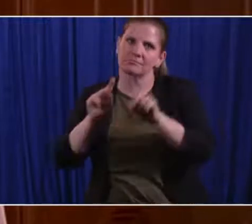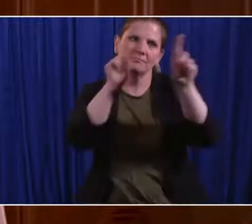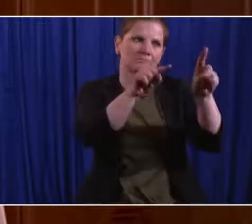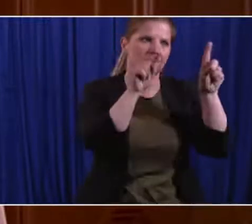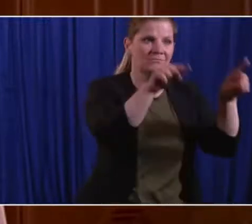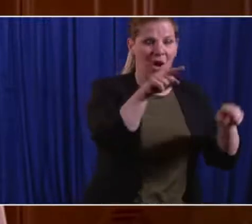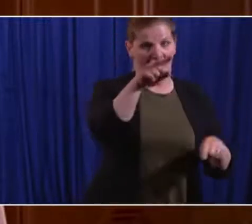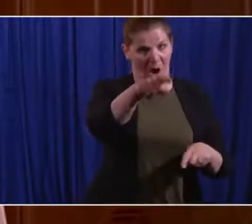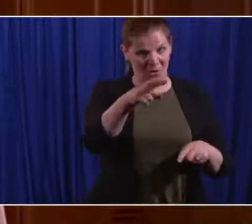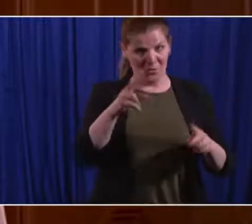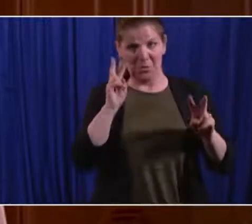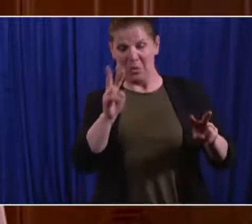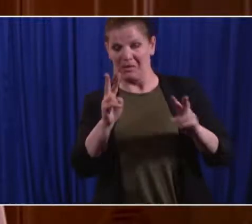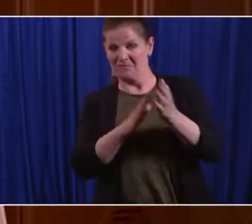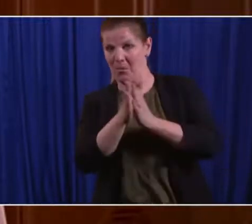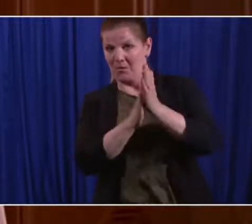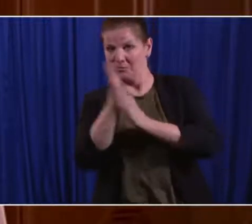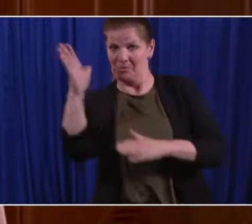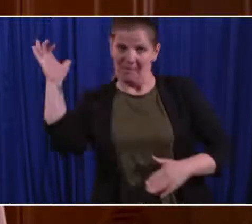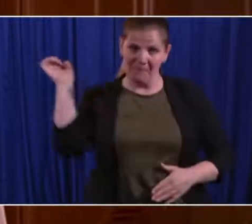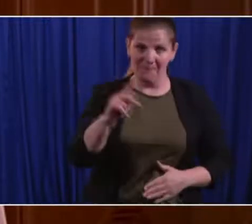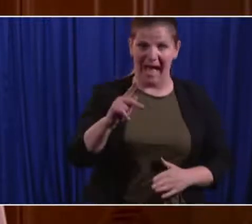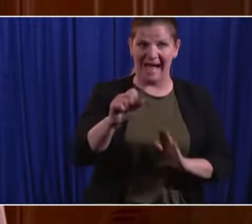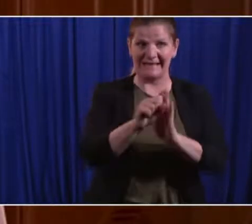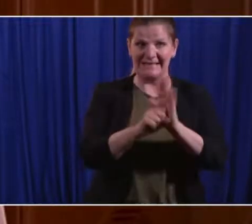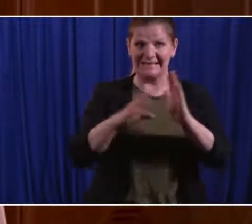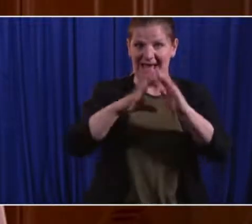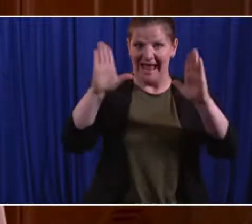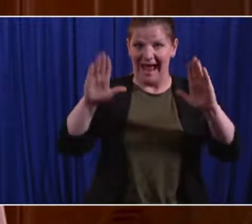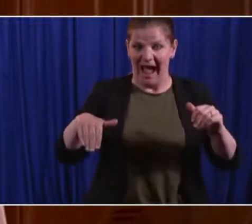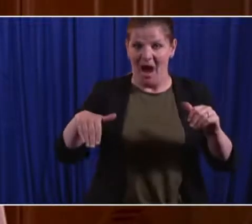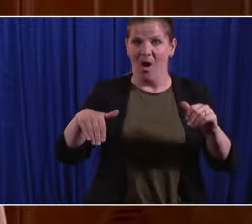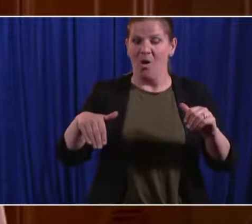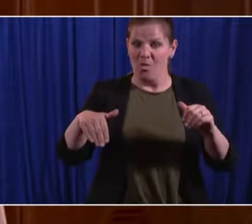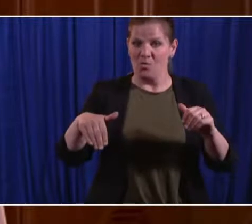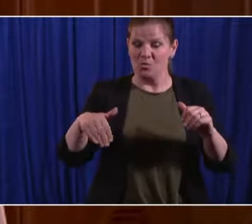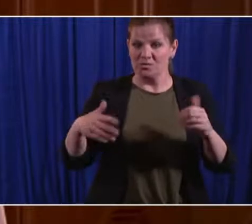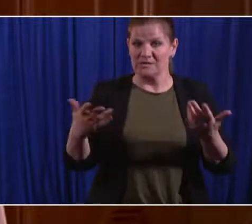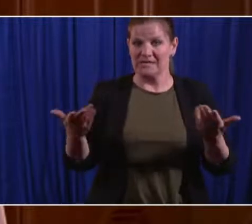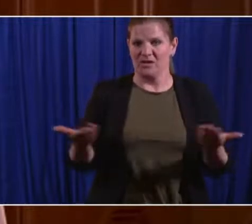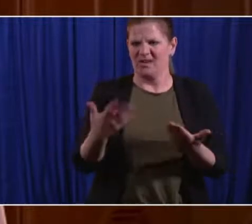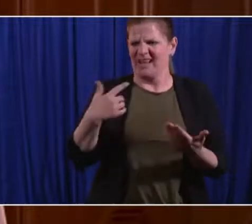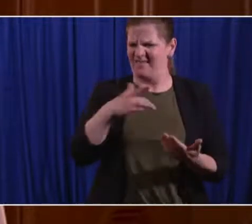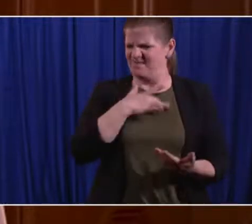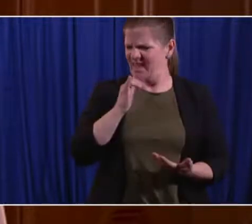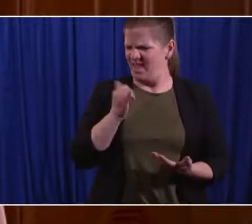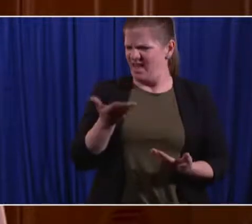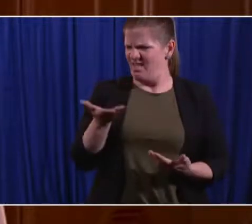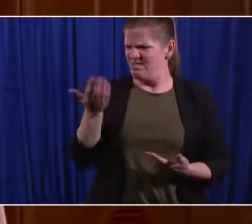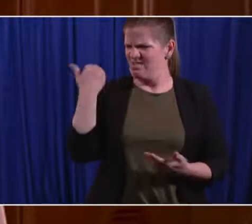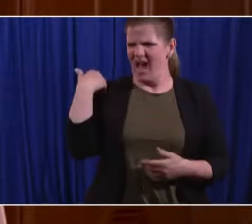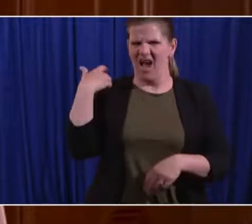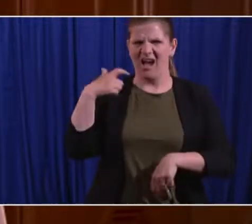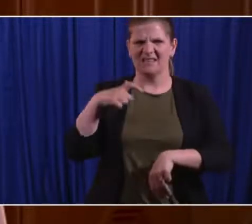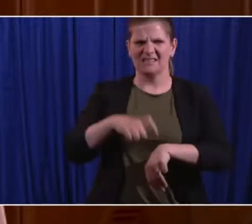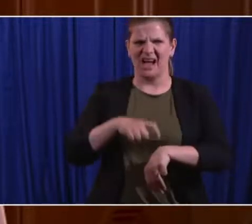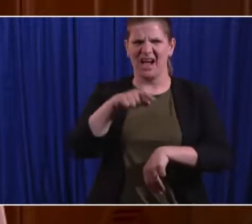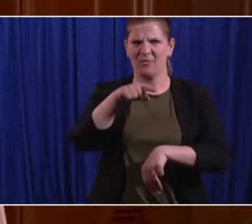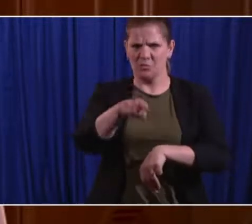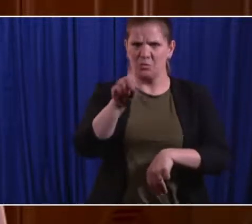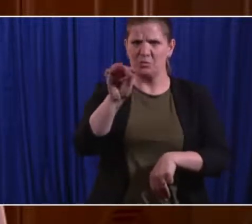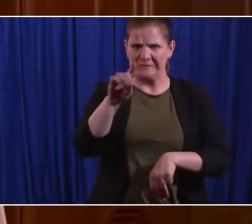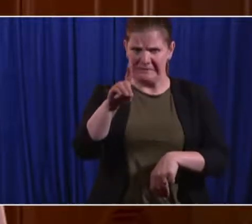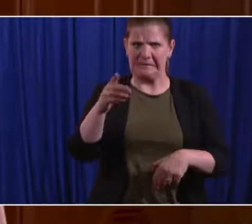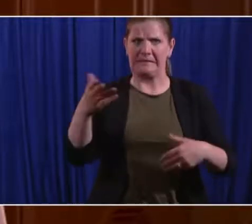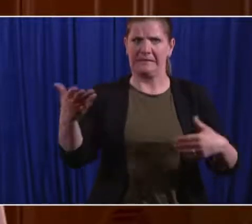Square? I believe, I may be wrong, your last briefing actually was during that 5:30 p.m. primetime